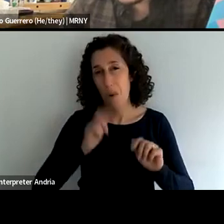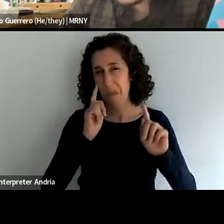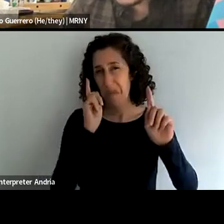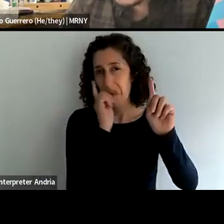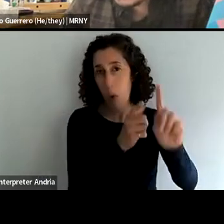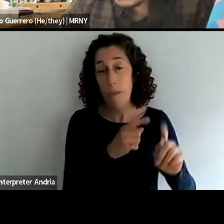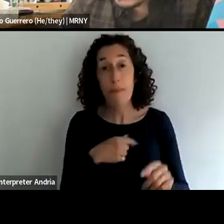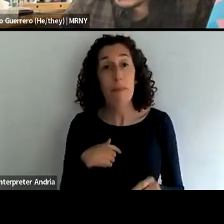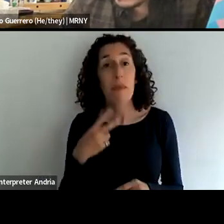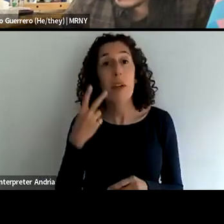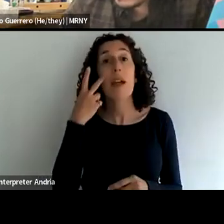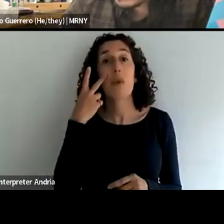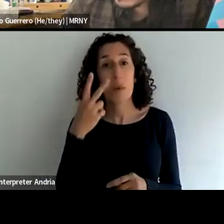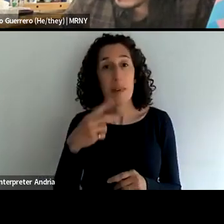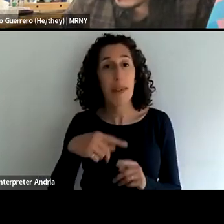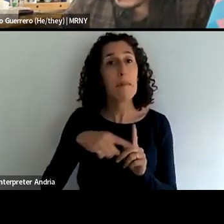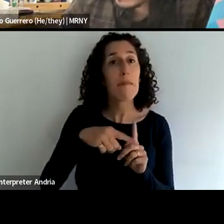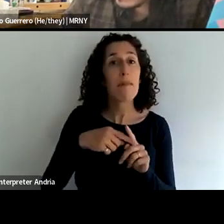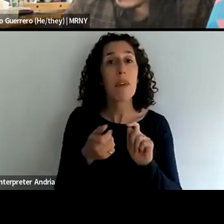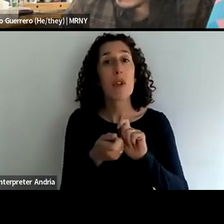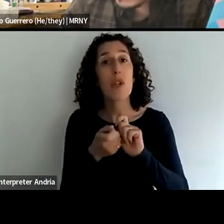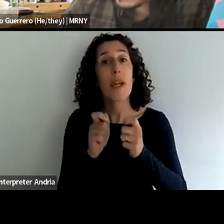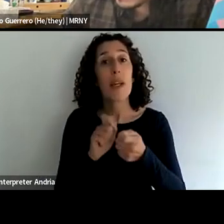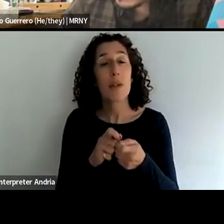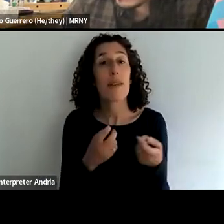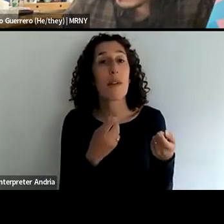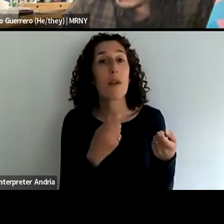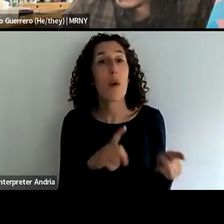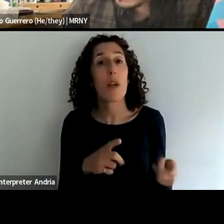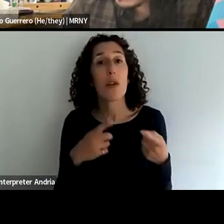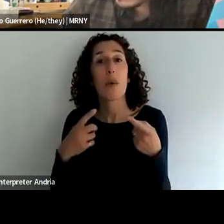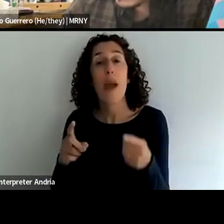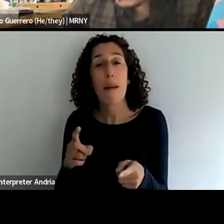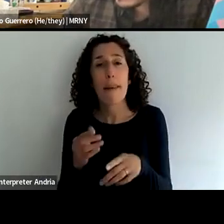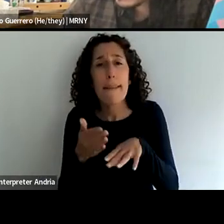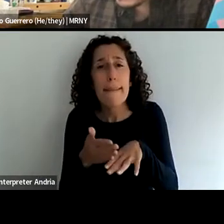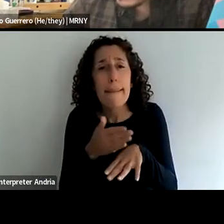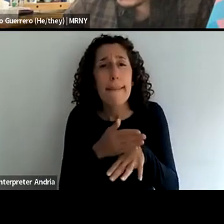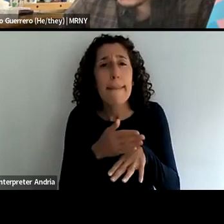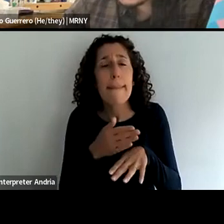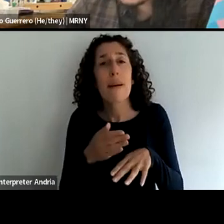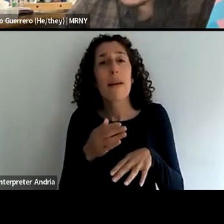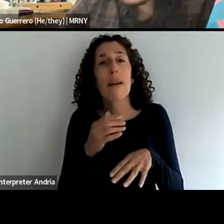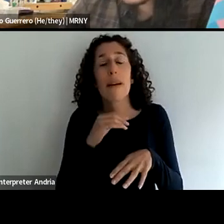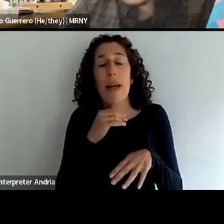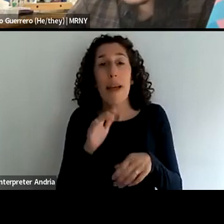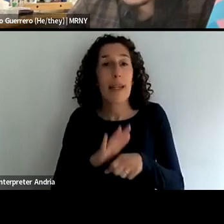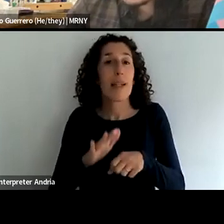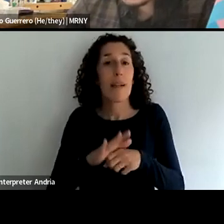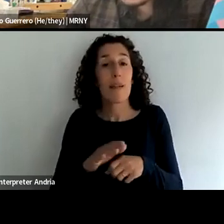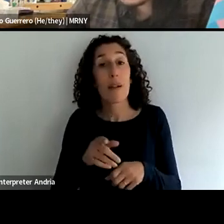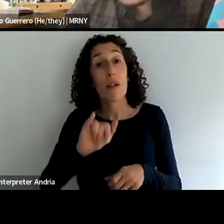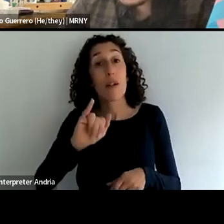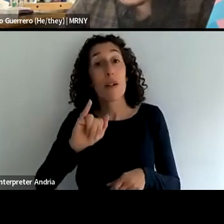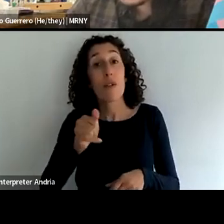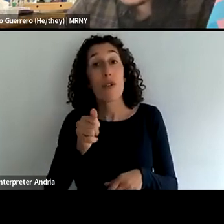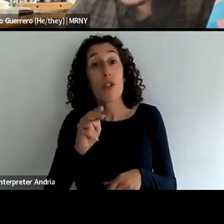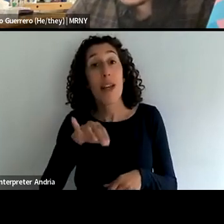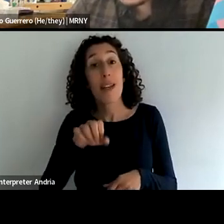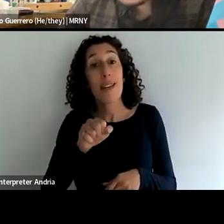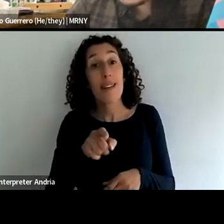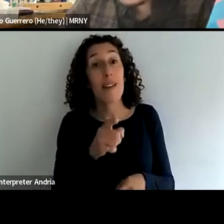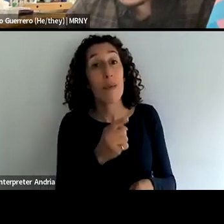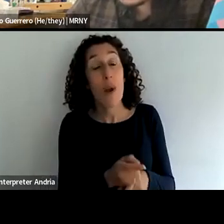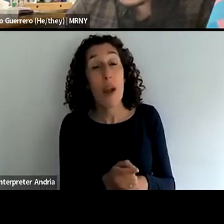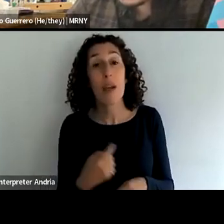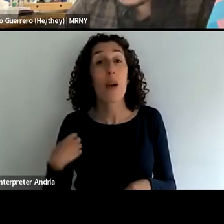very small and nowhere near what it needs to be. As Janice said, we've been here forever. Okay. But I